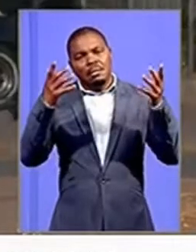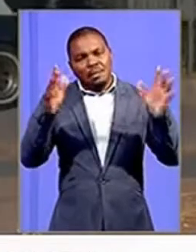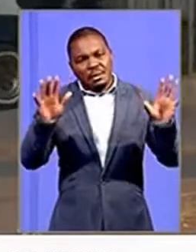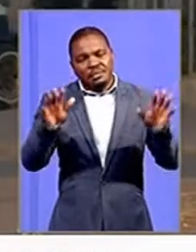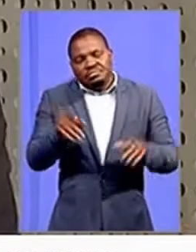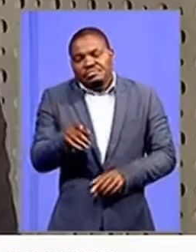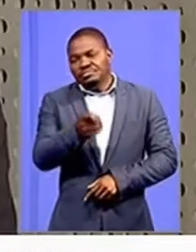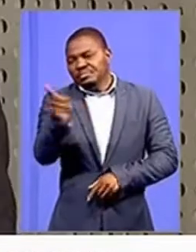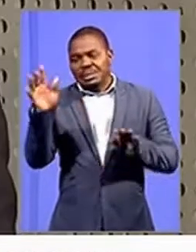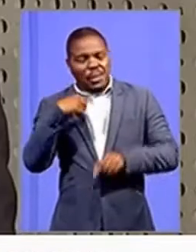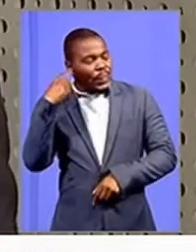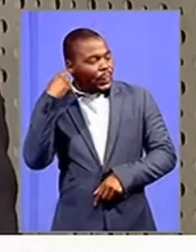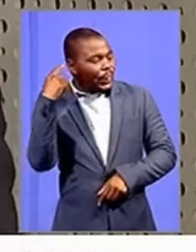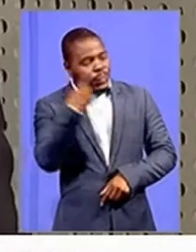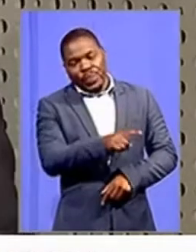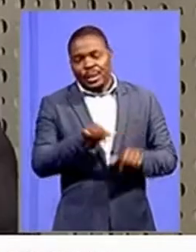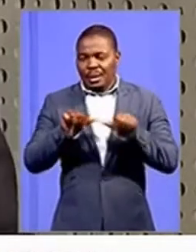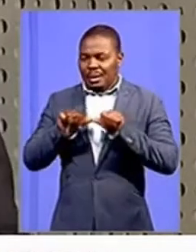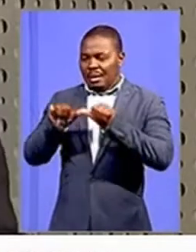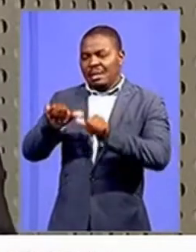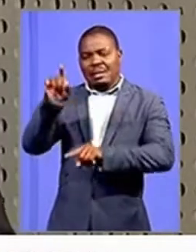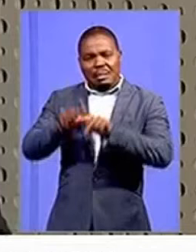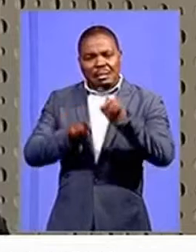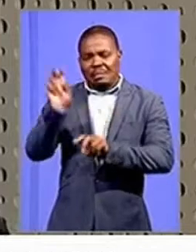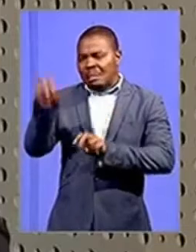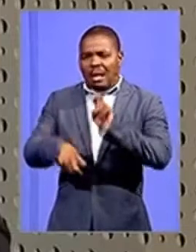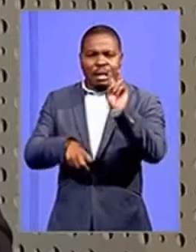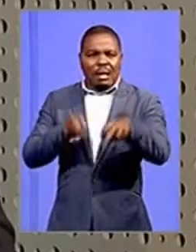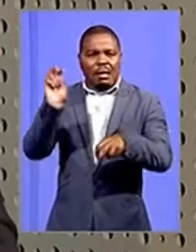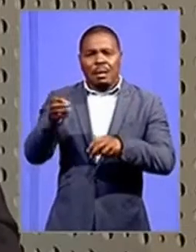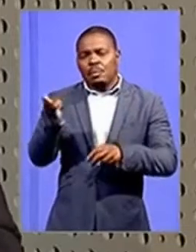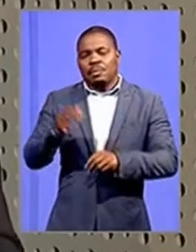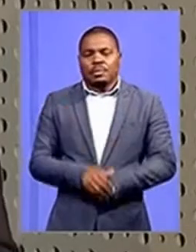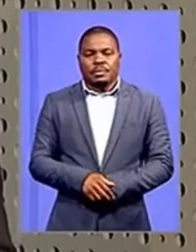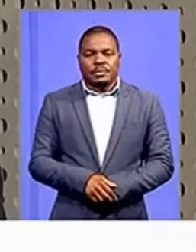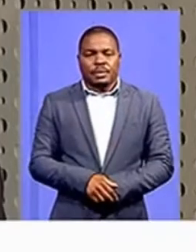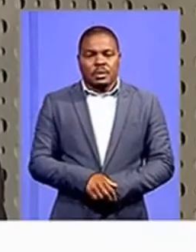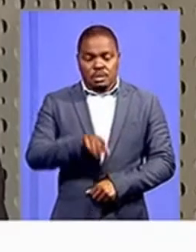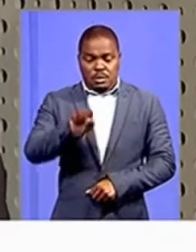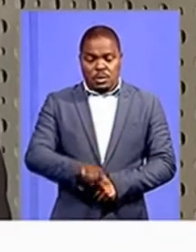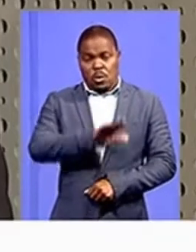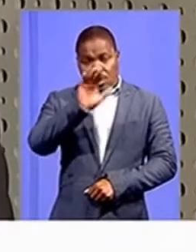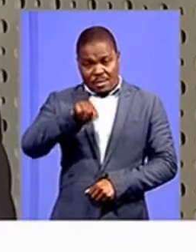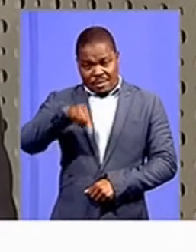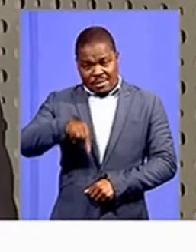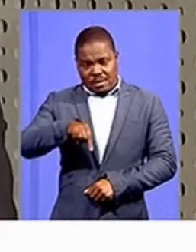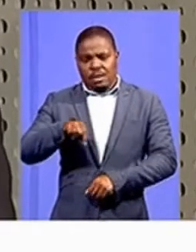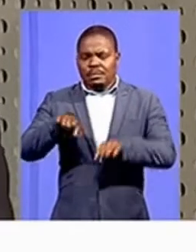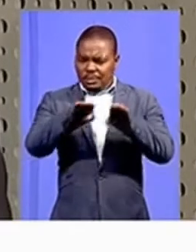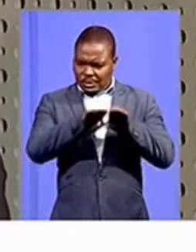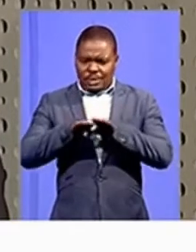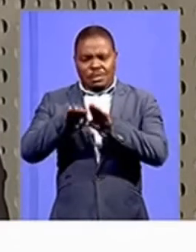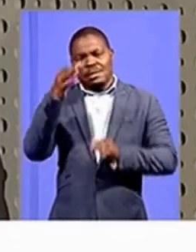bethisitswe phefo merusu e tswela pele. South Africa is a democratic state that is governed